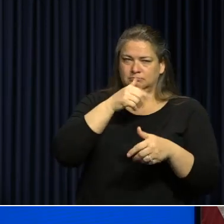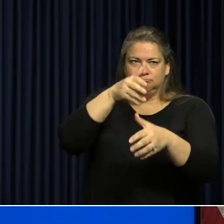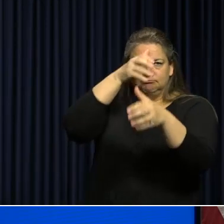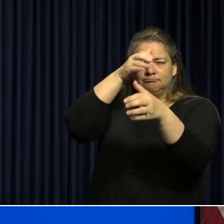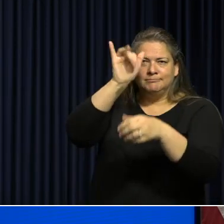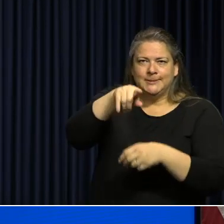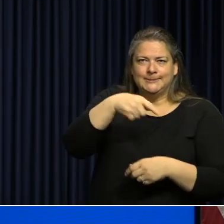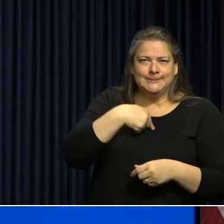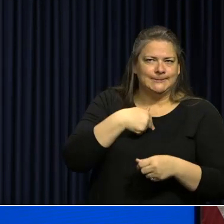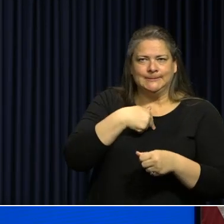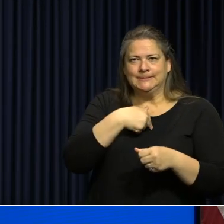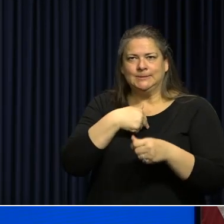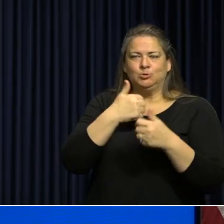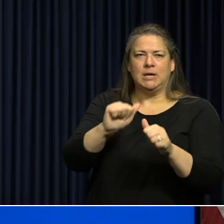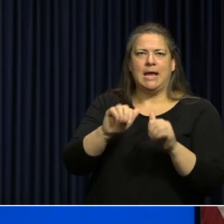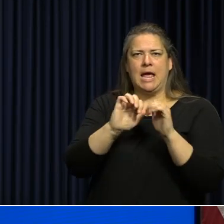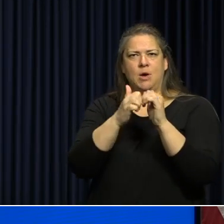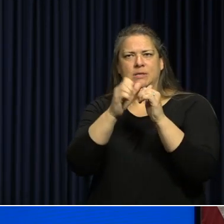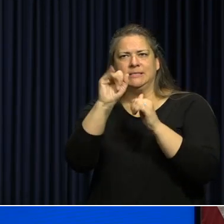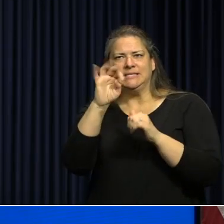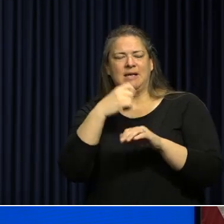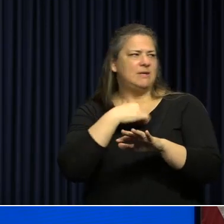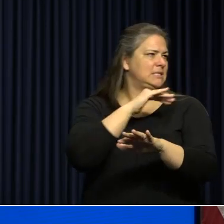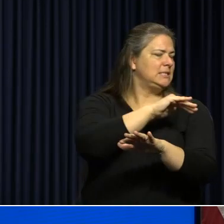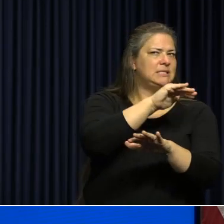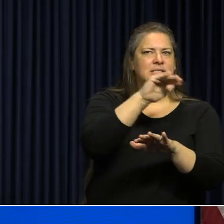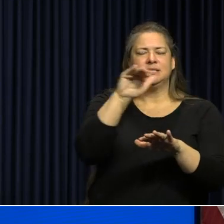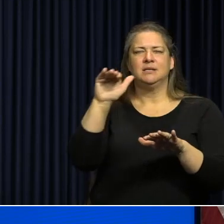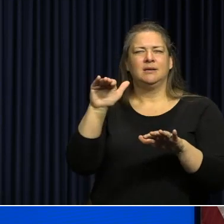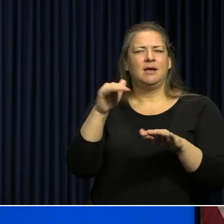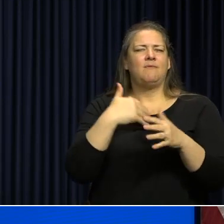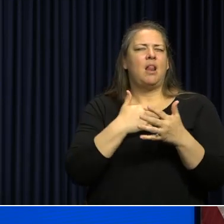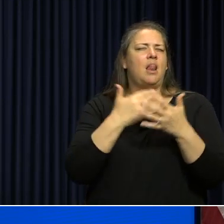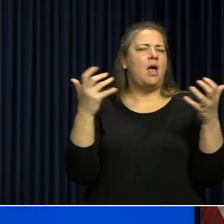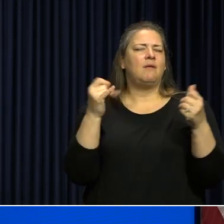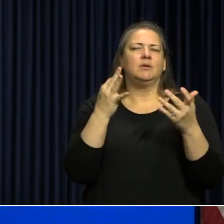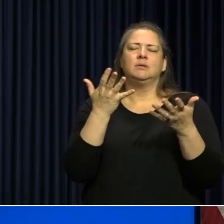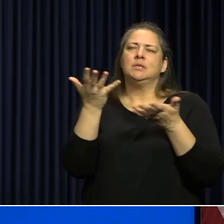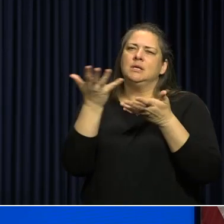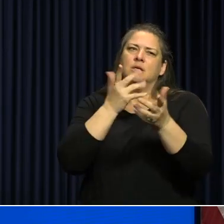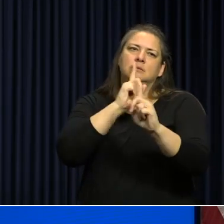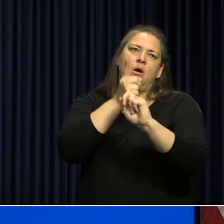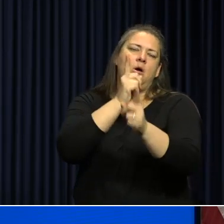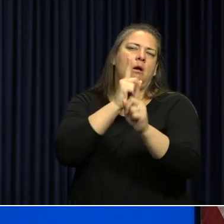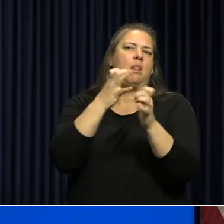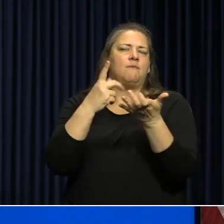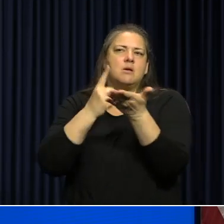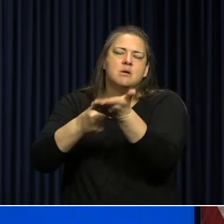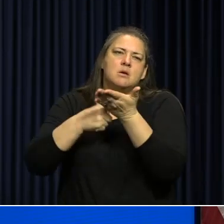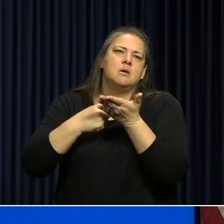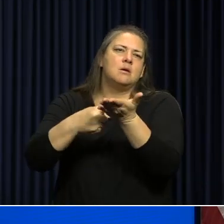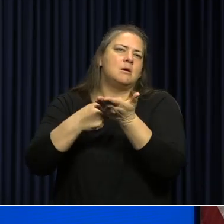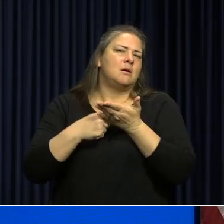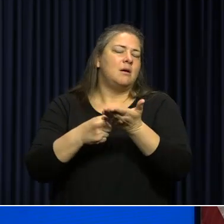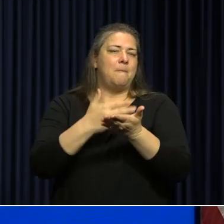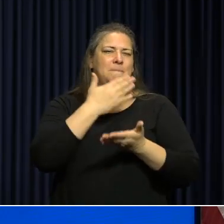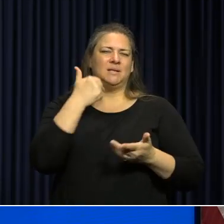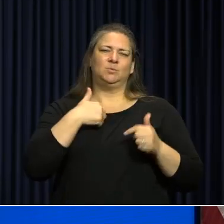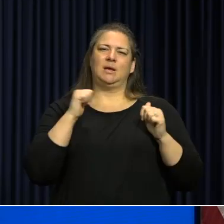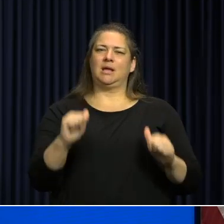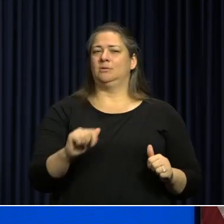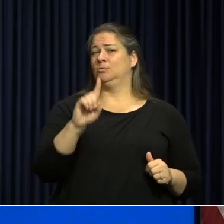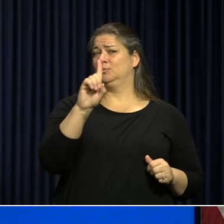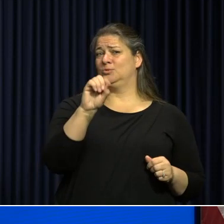do is to do it safely. And so what we're going to have is a lot of dialogue with folks out there, and we're going to do the absolute best we can,